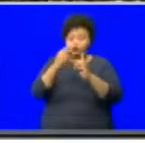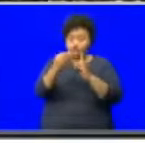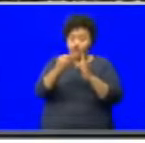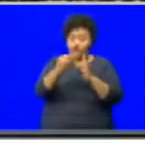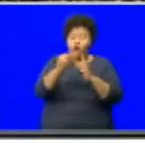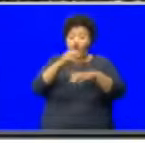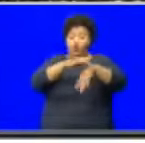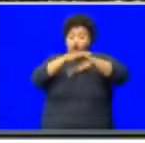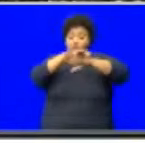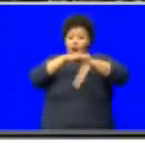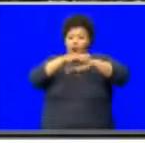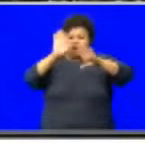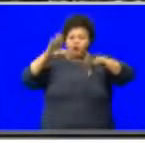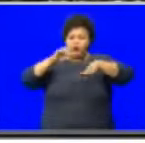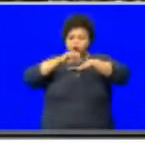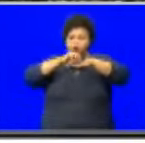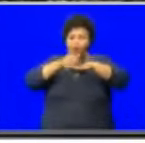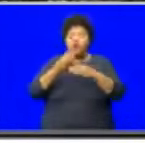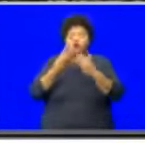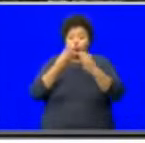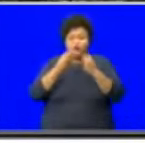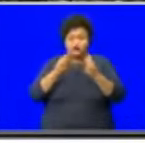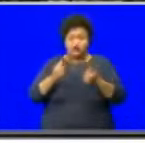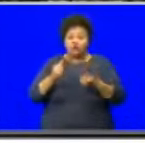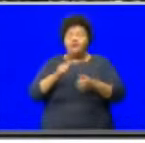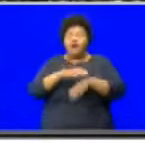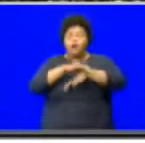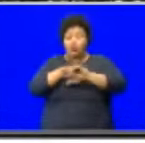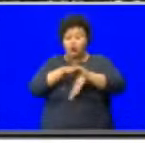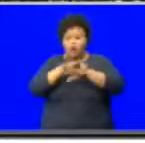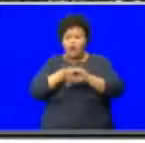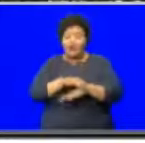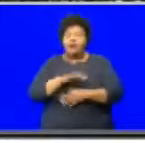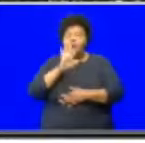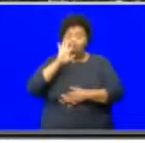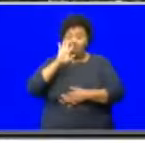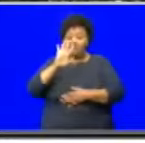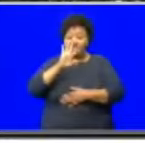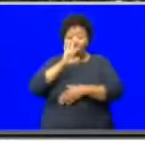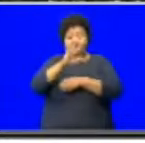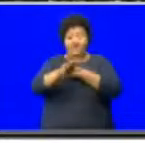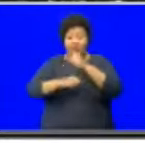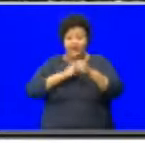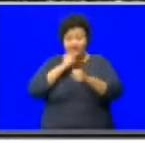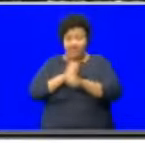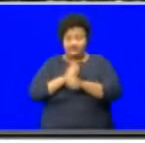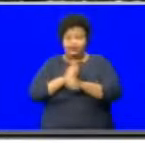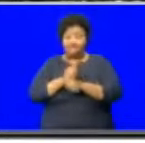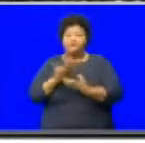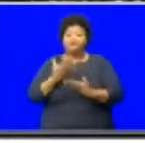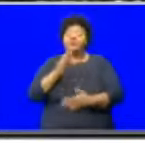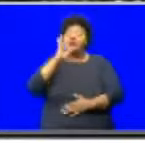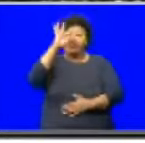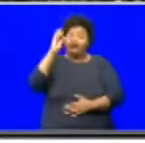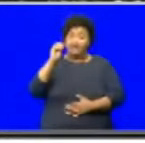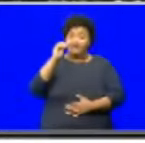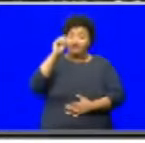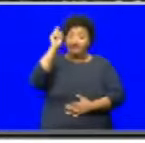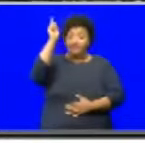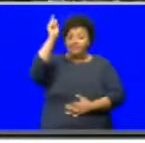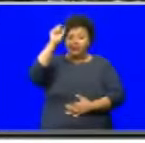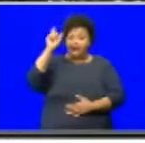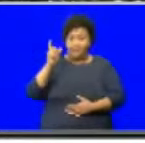severe disease in children less than 5 years by 30%. So some might say 30% is a